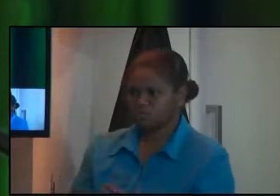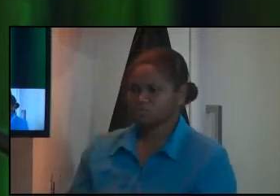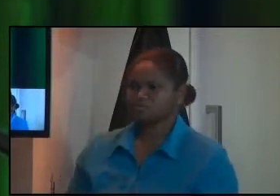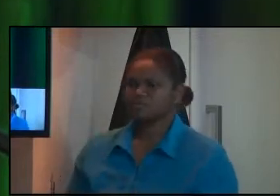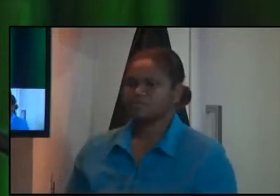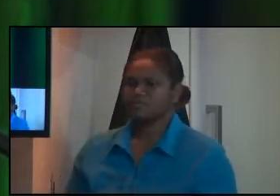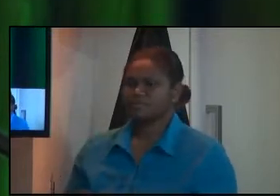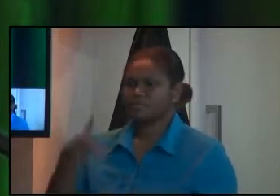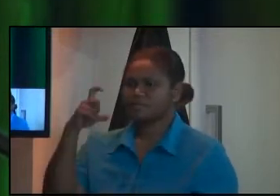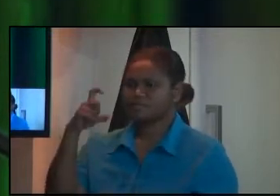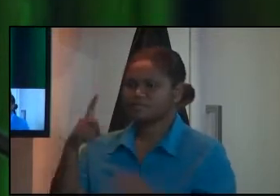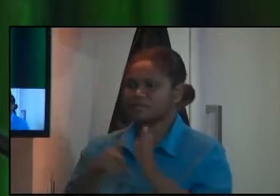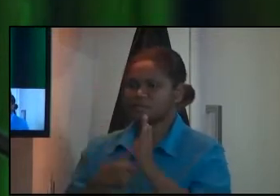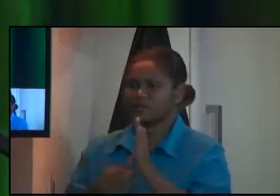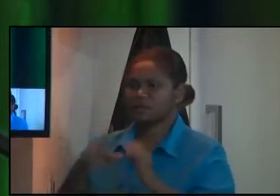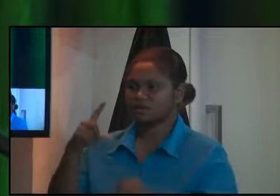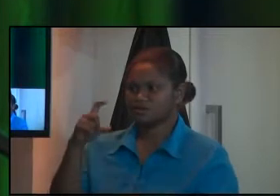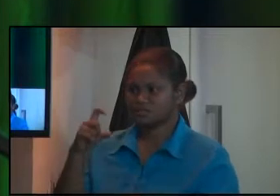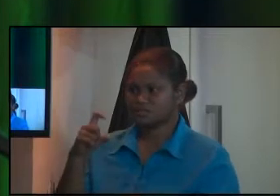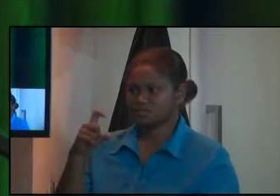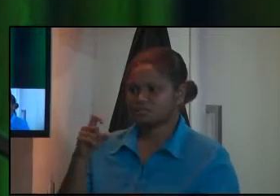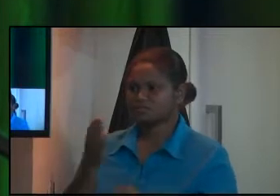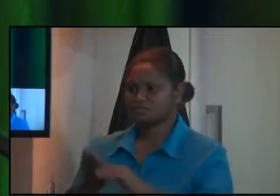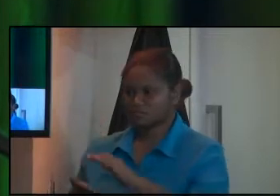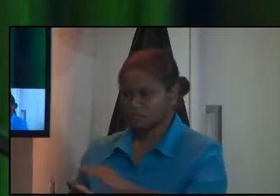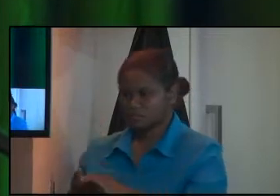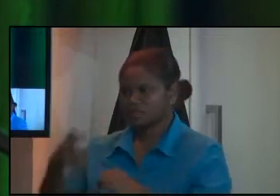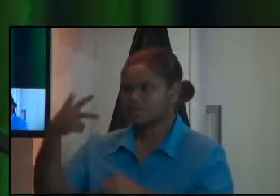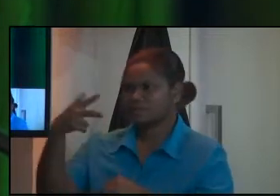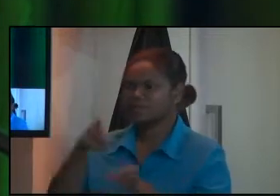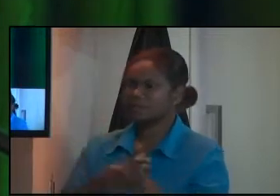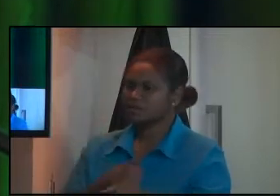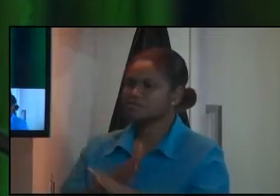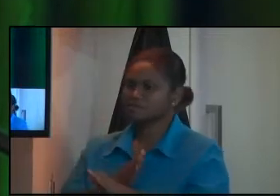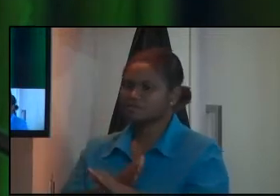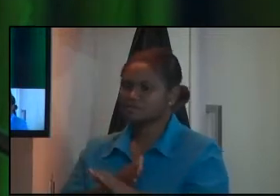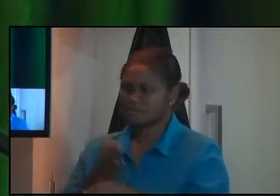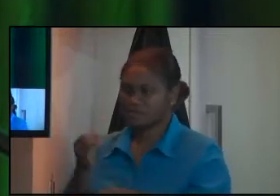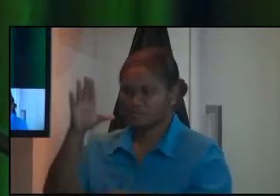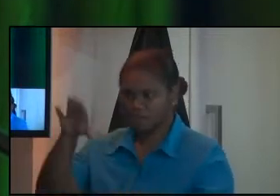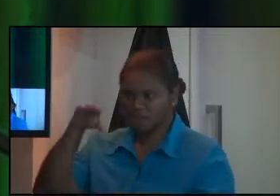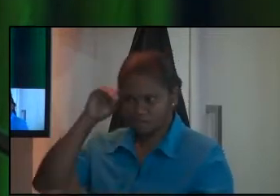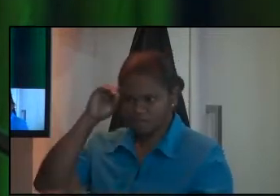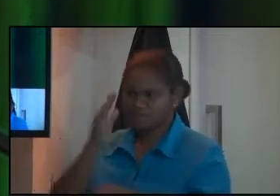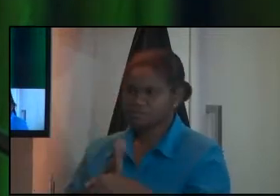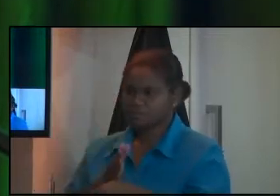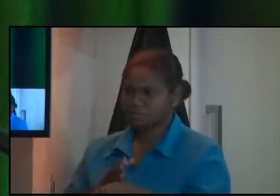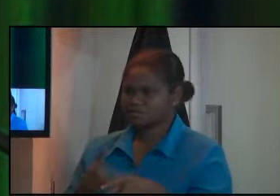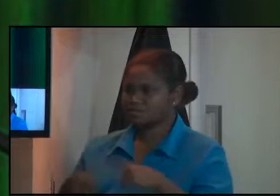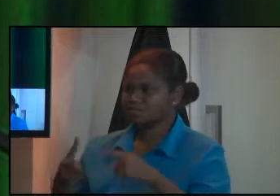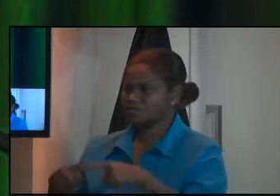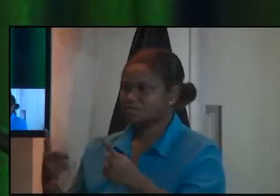CLRC, under the Research and Publication Division for 8 years. She has experience working on various gender